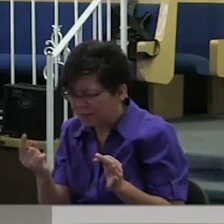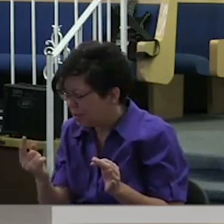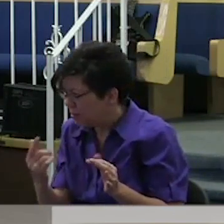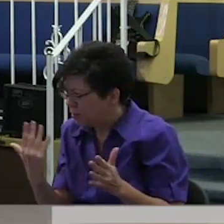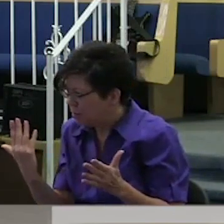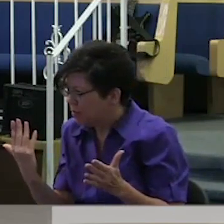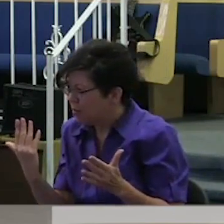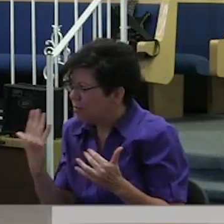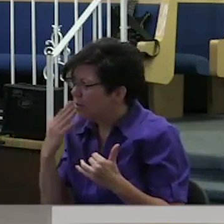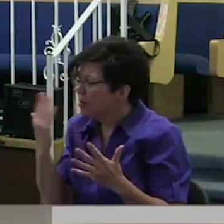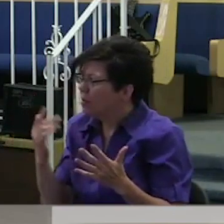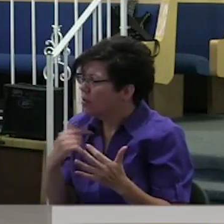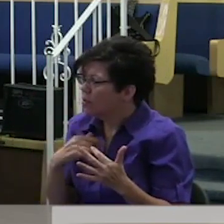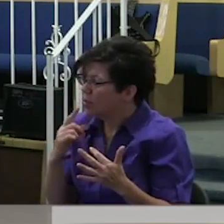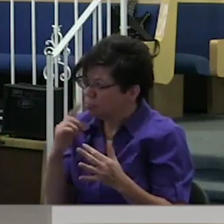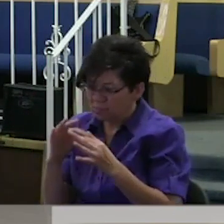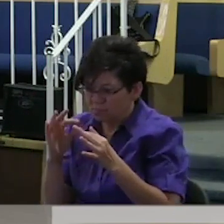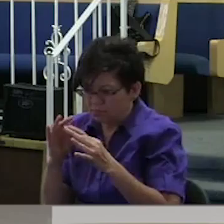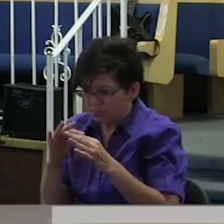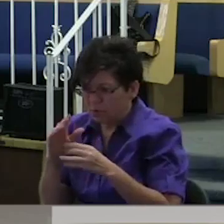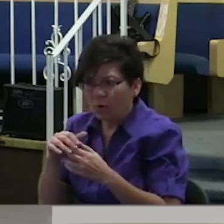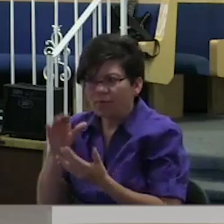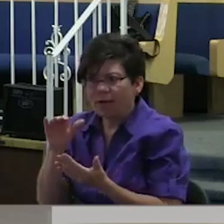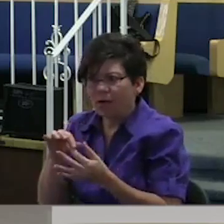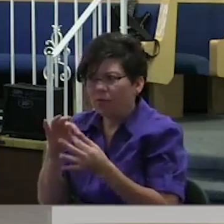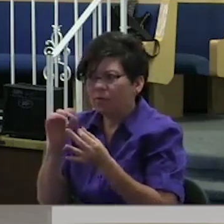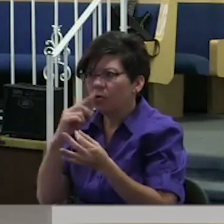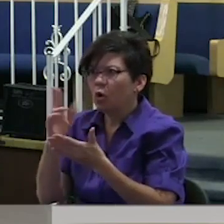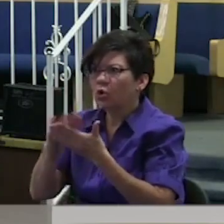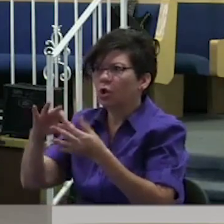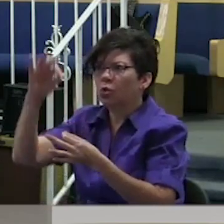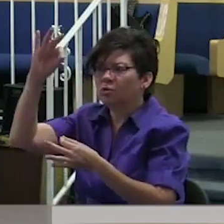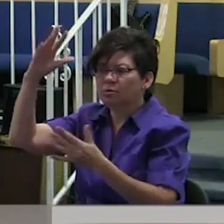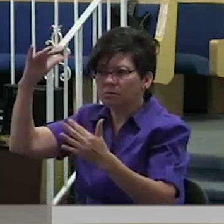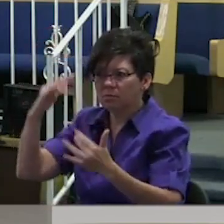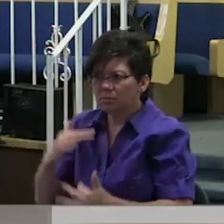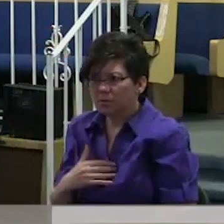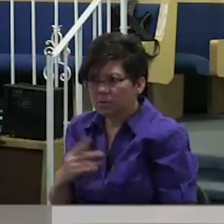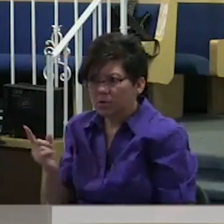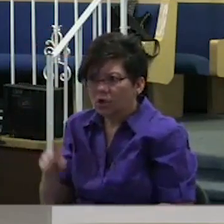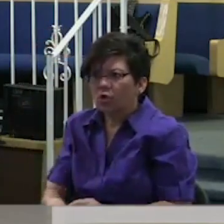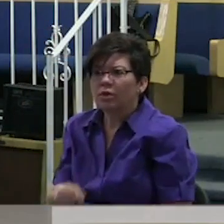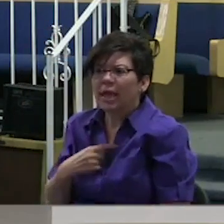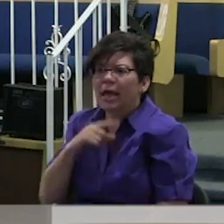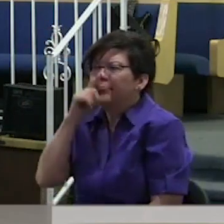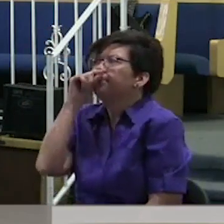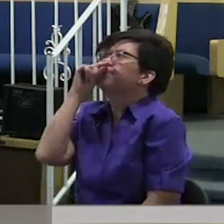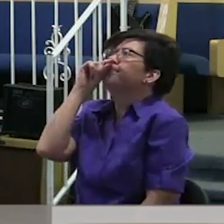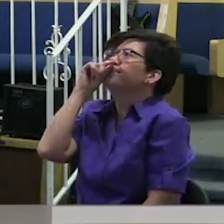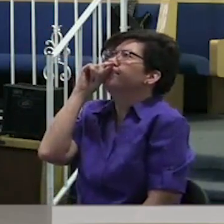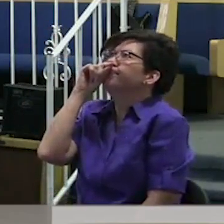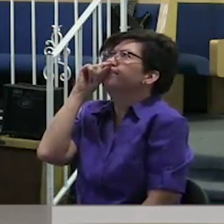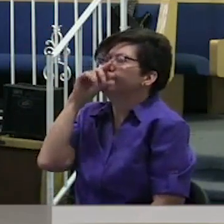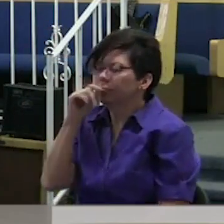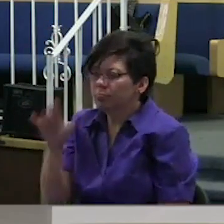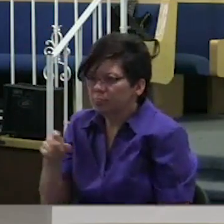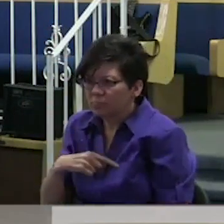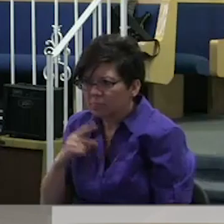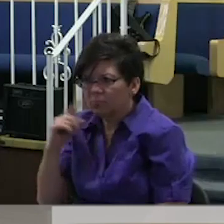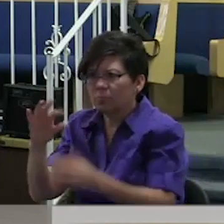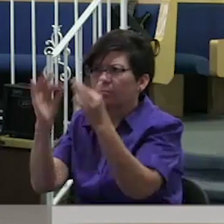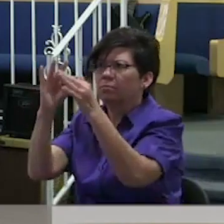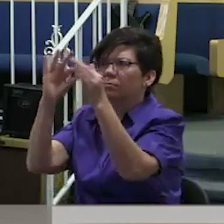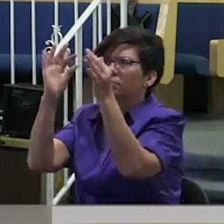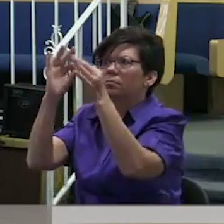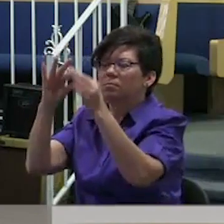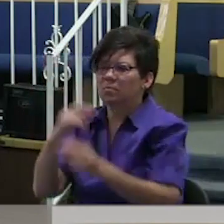got to open up your mouth. If you expect to receive the Holy Ghost, you can't keep your mouth shut and expect God to